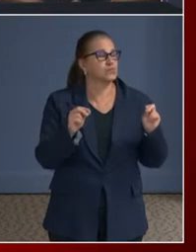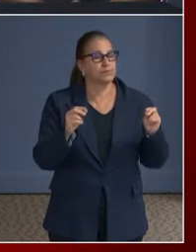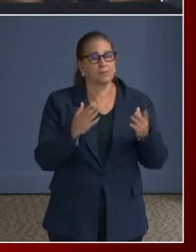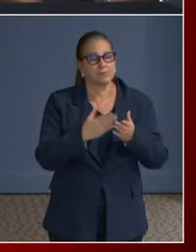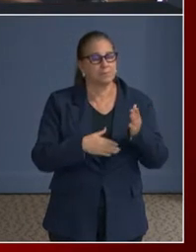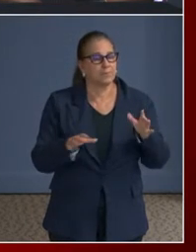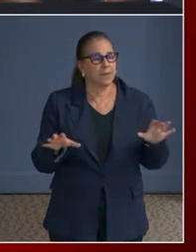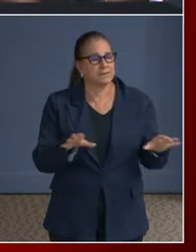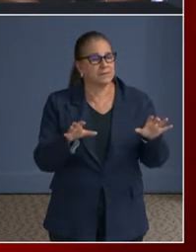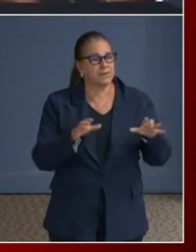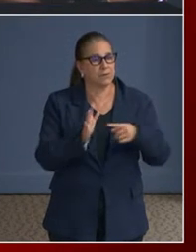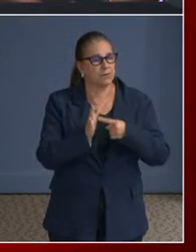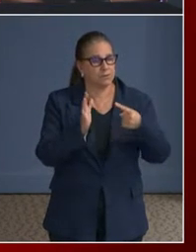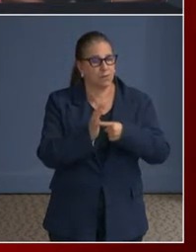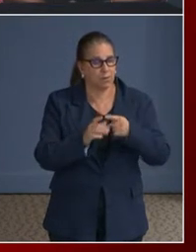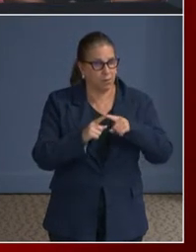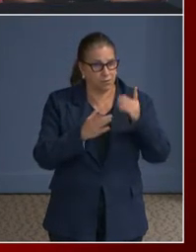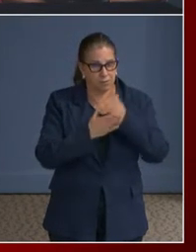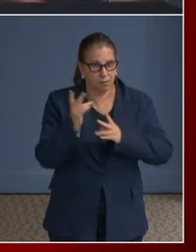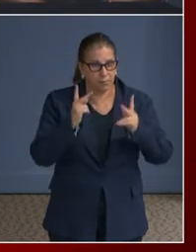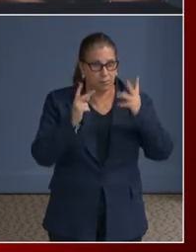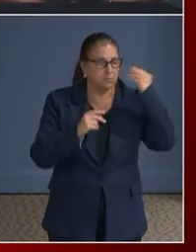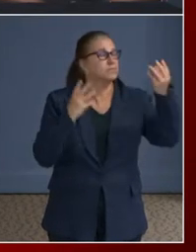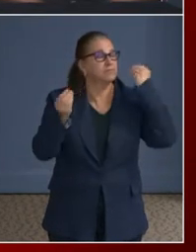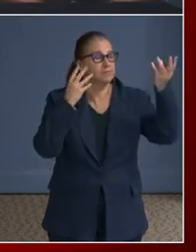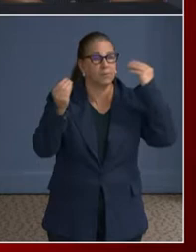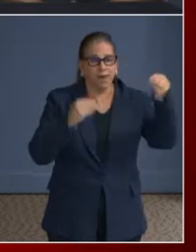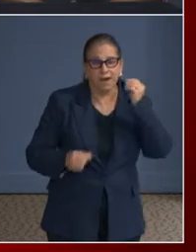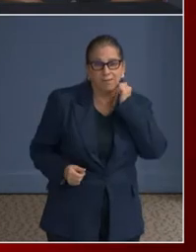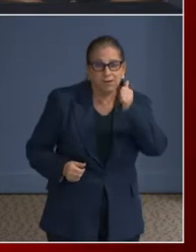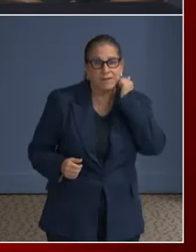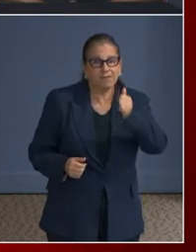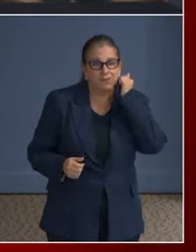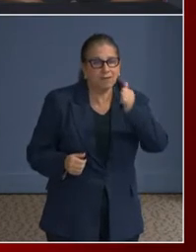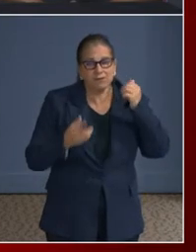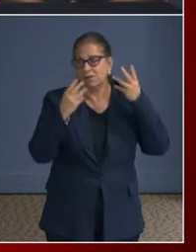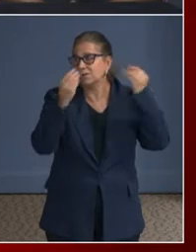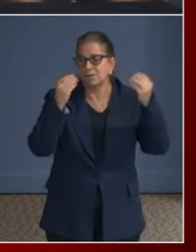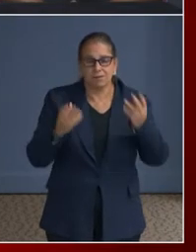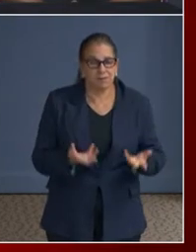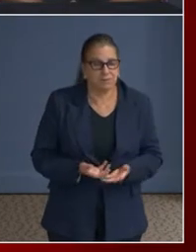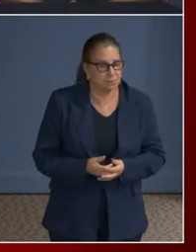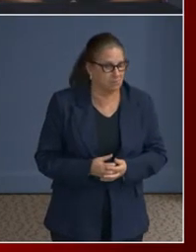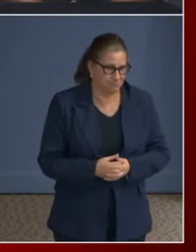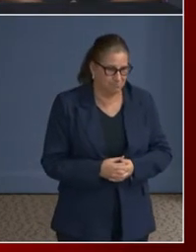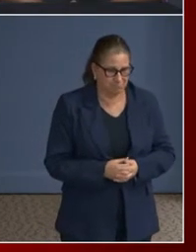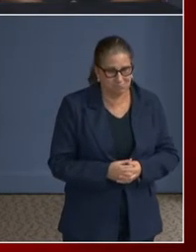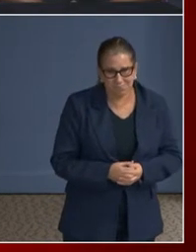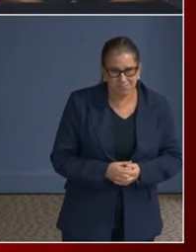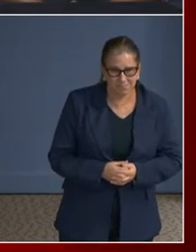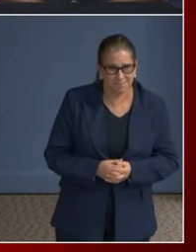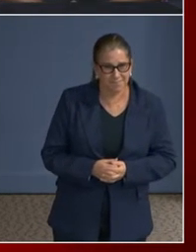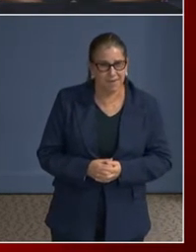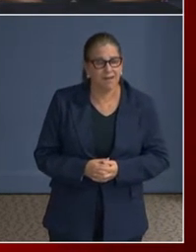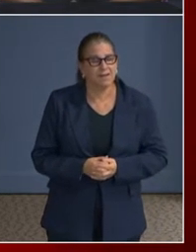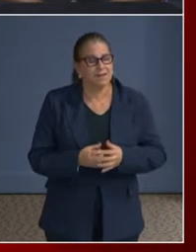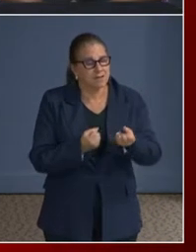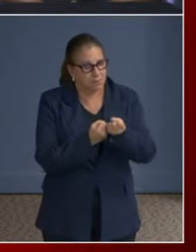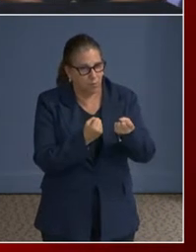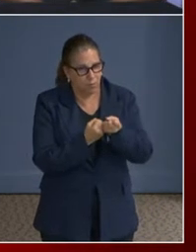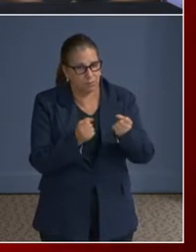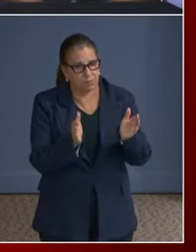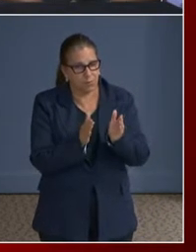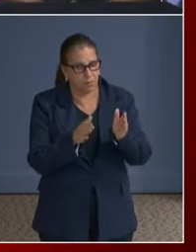week. And there's ways that you could be supportive of some of those businesses, if that is your goal, is to be able